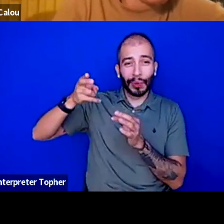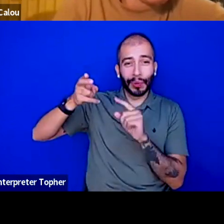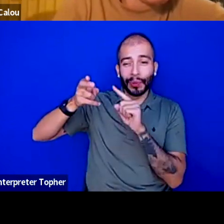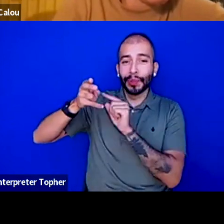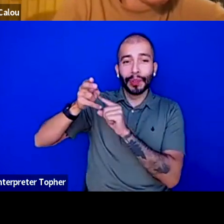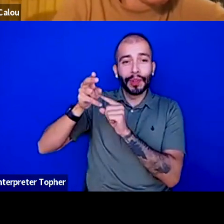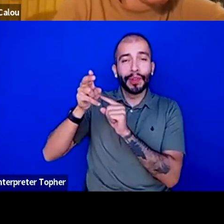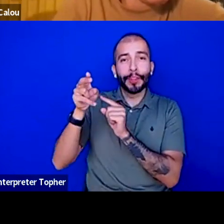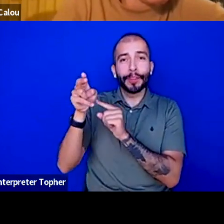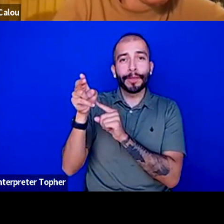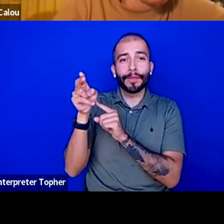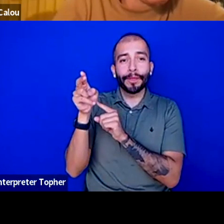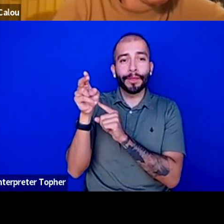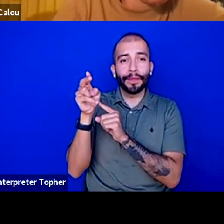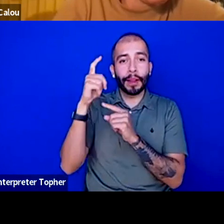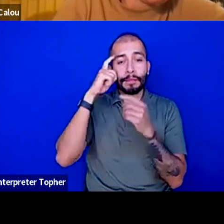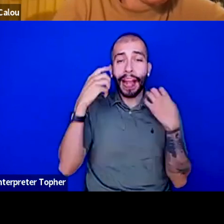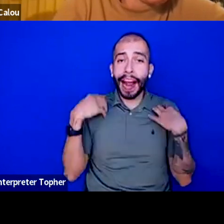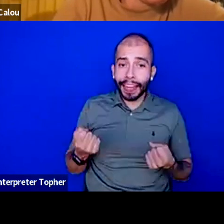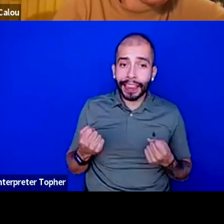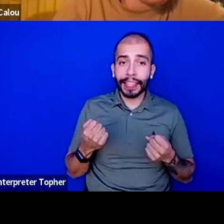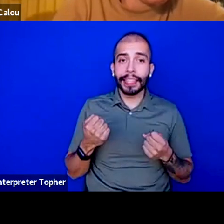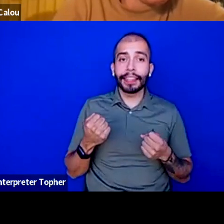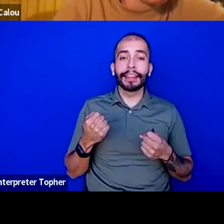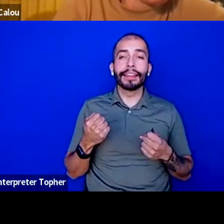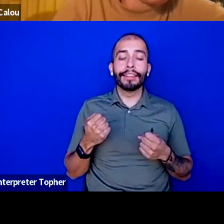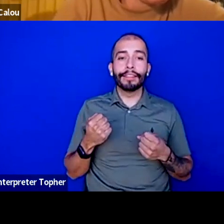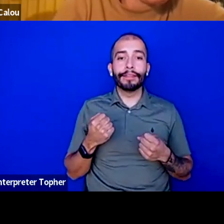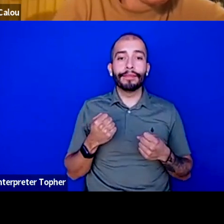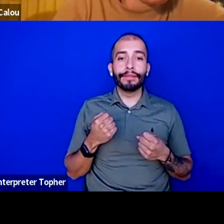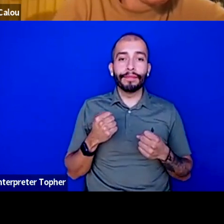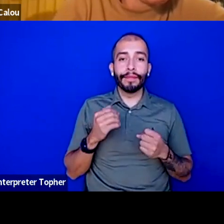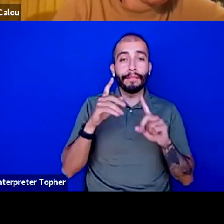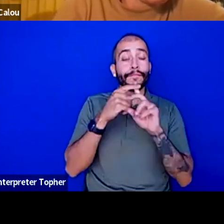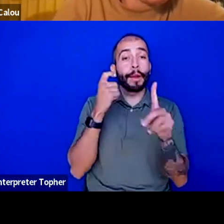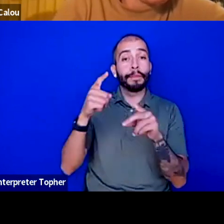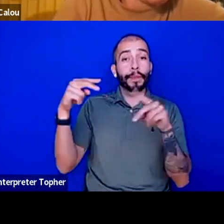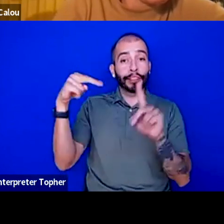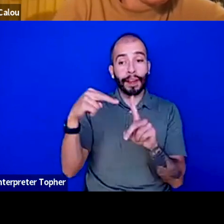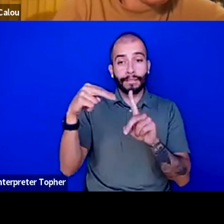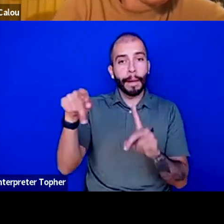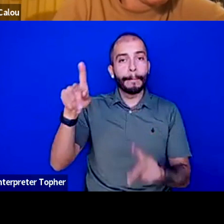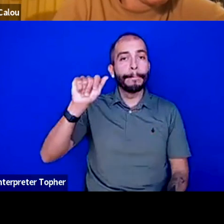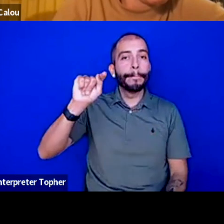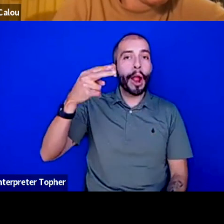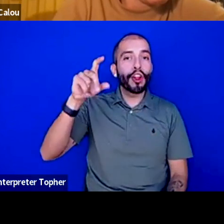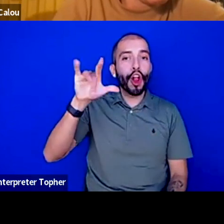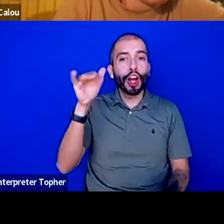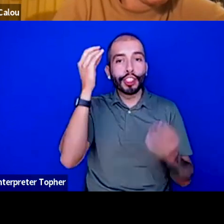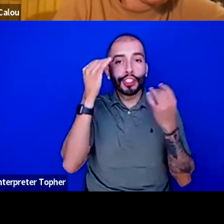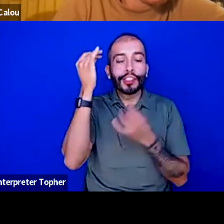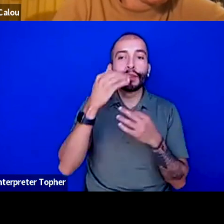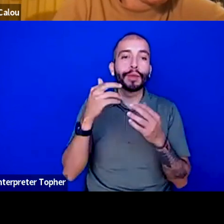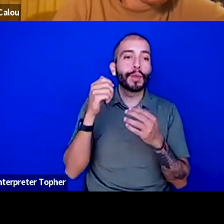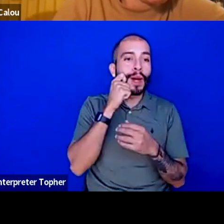race, to go into what TL then described around class, broader ideas of ableism, to then